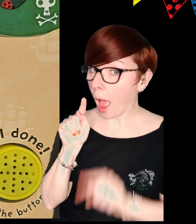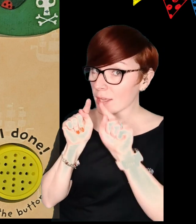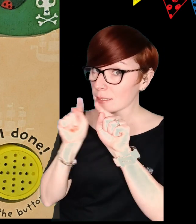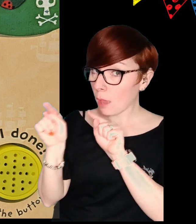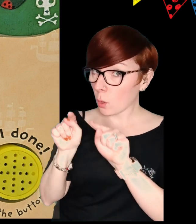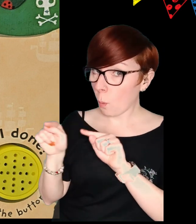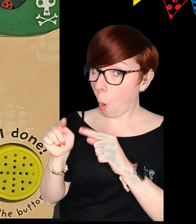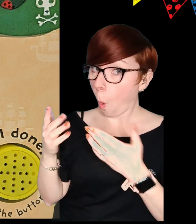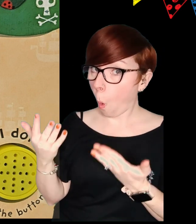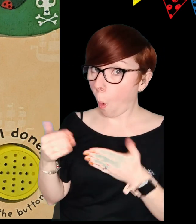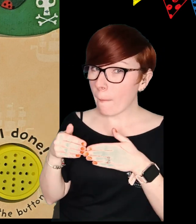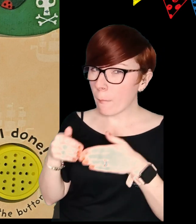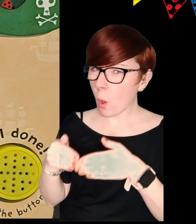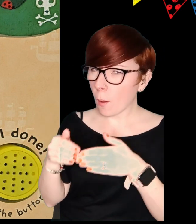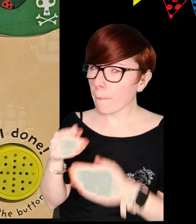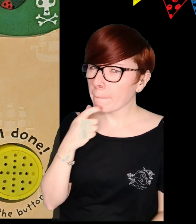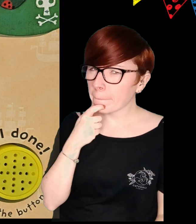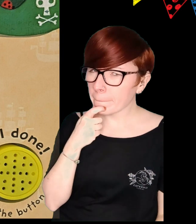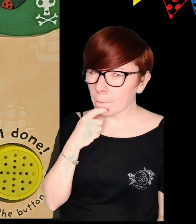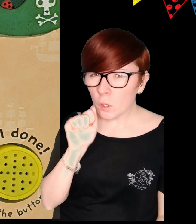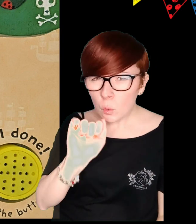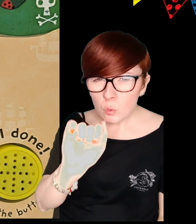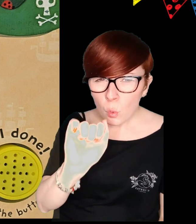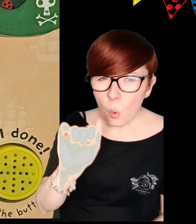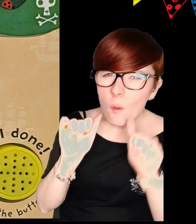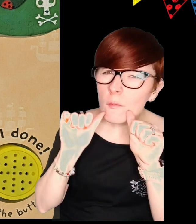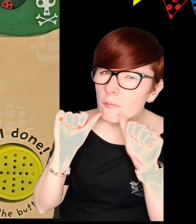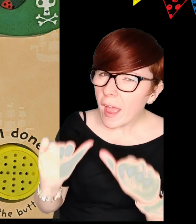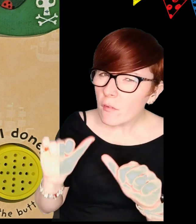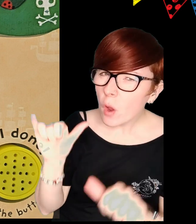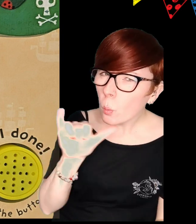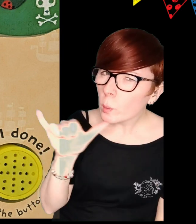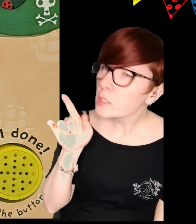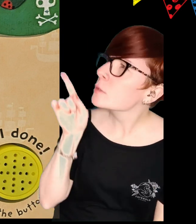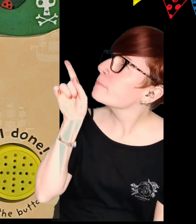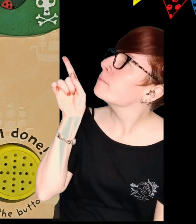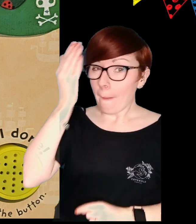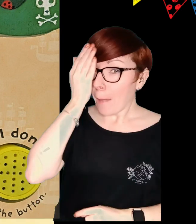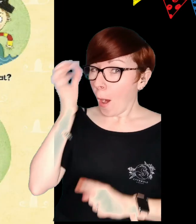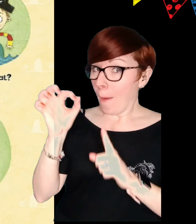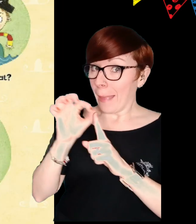red one, the spotty one, or the boat? Which is your favourite?